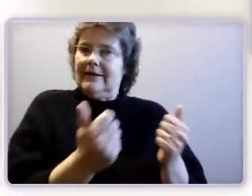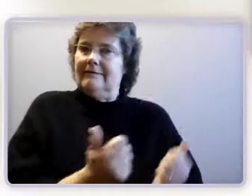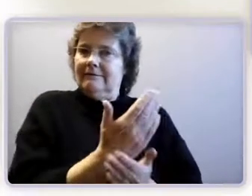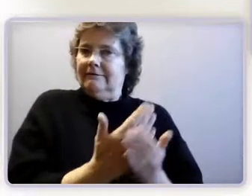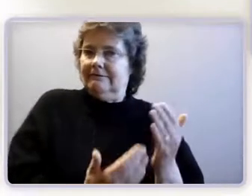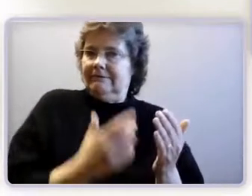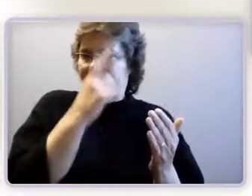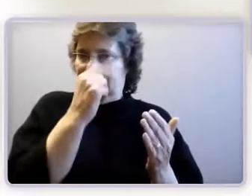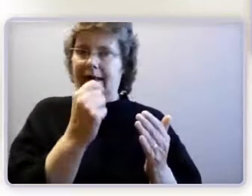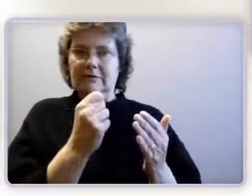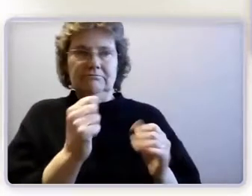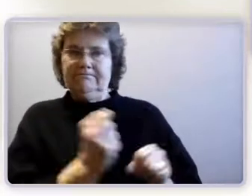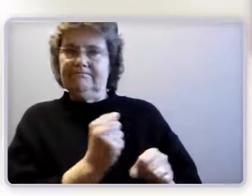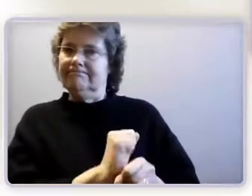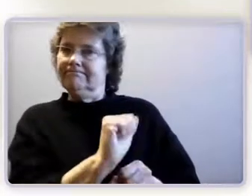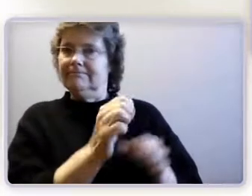for themselves?